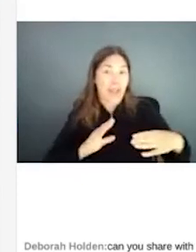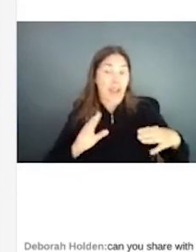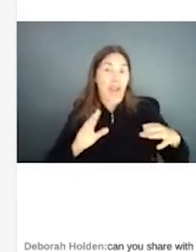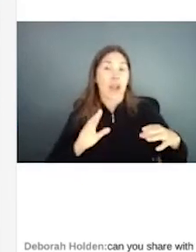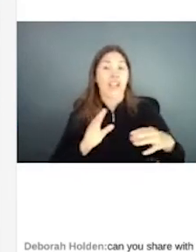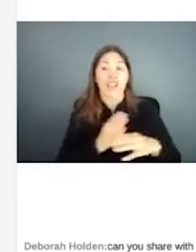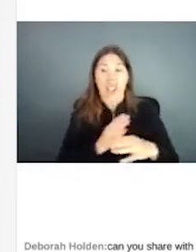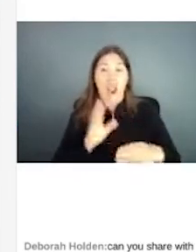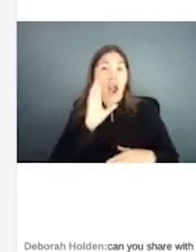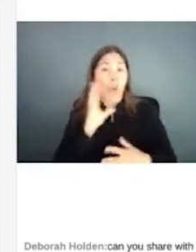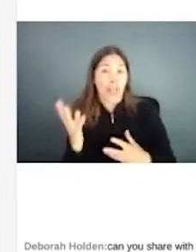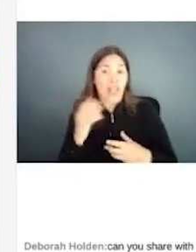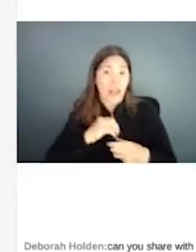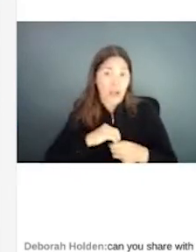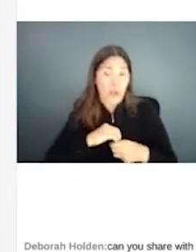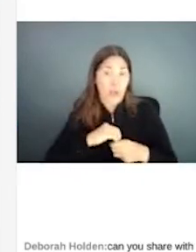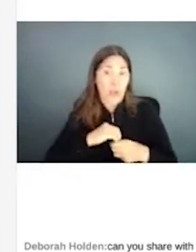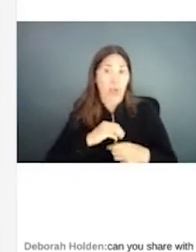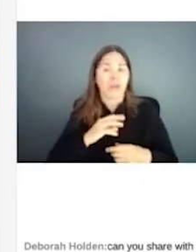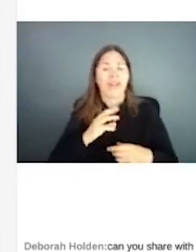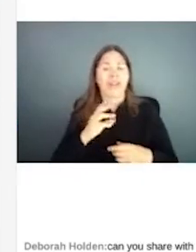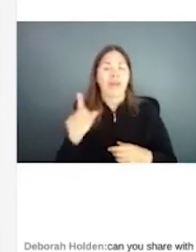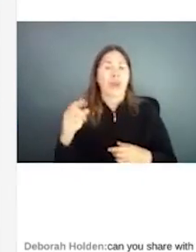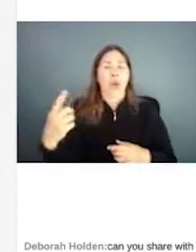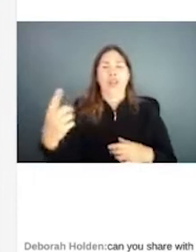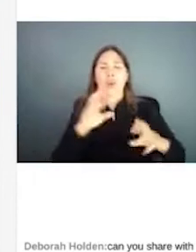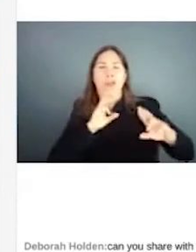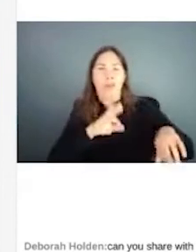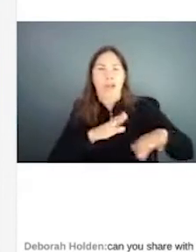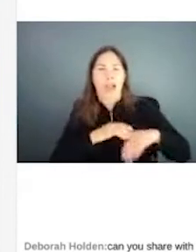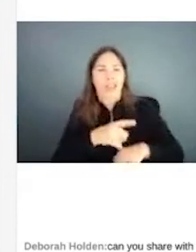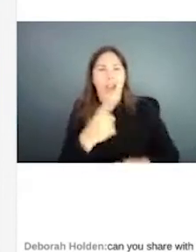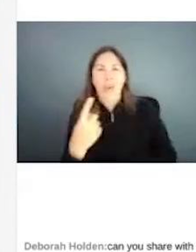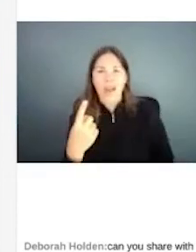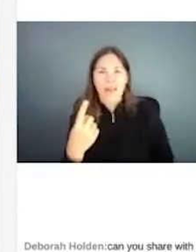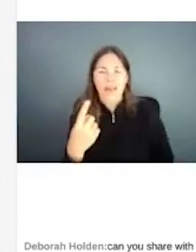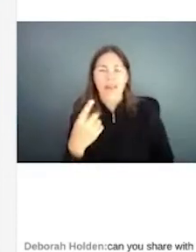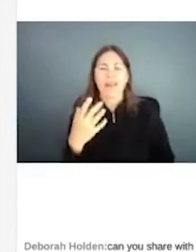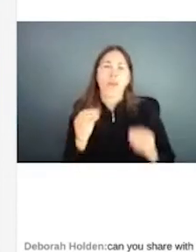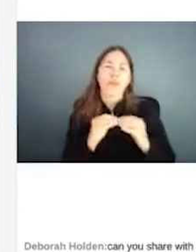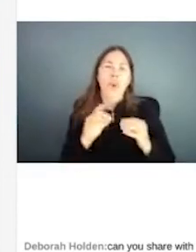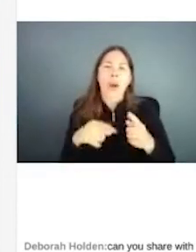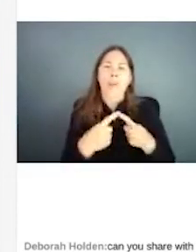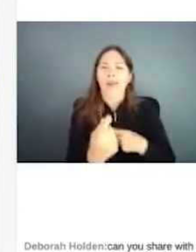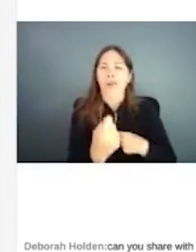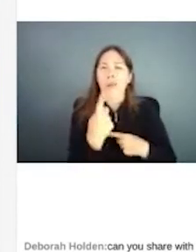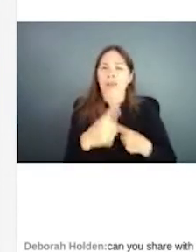share and I'll include. And there was only one reply on there, and it was more of a question about the